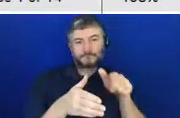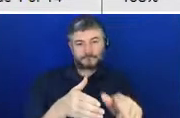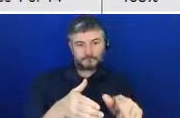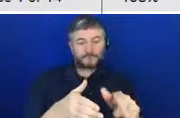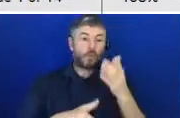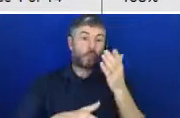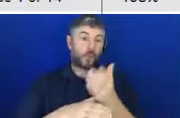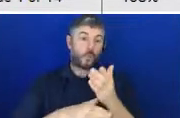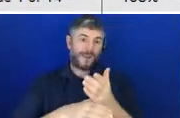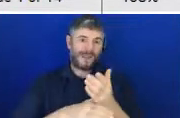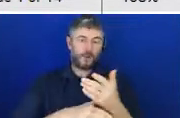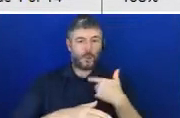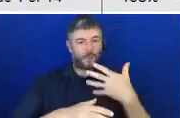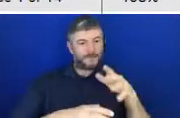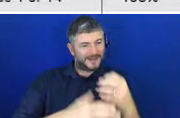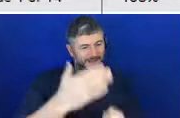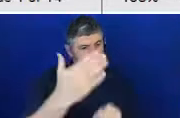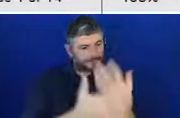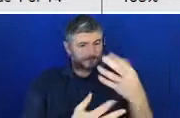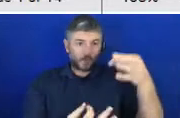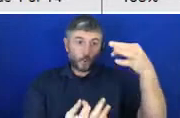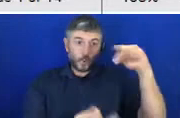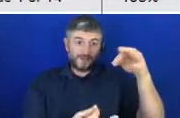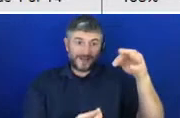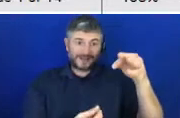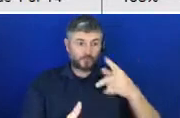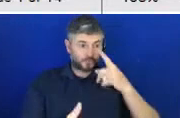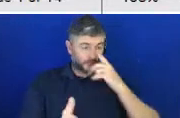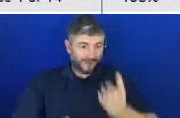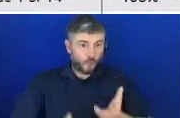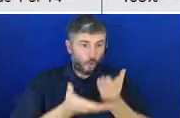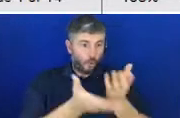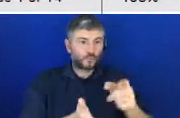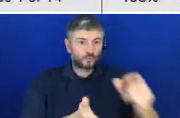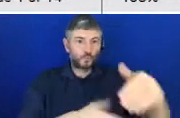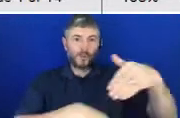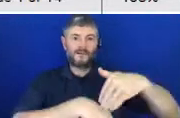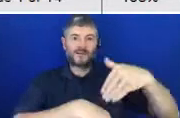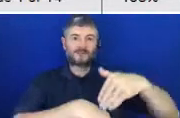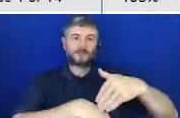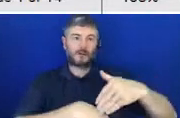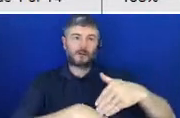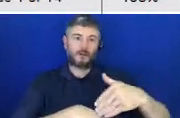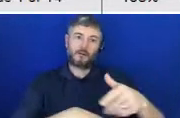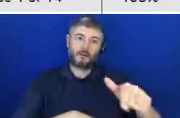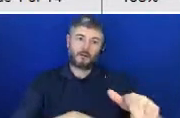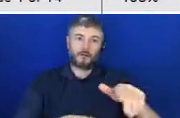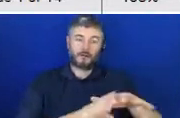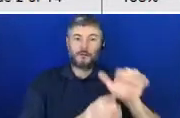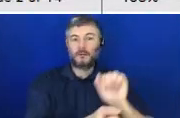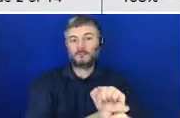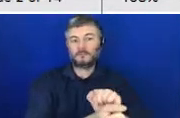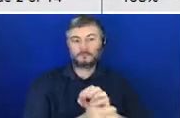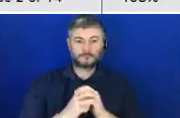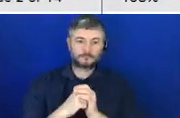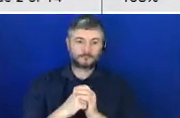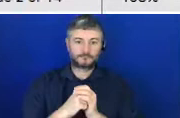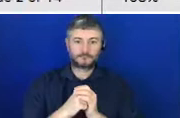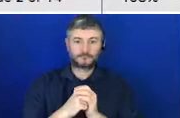in developing a qualification offer to offenders. So first of all, I'd like